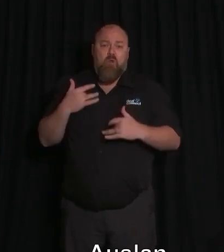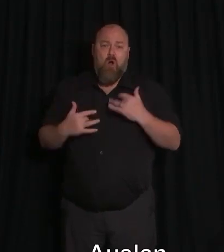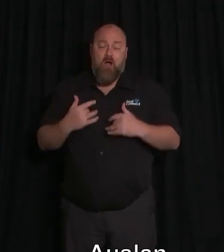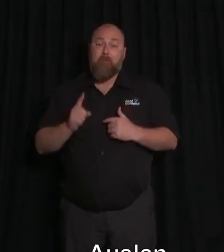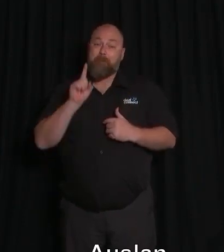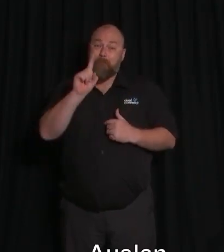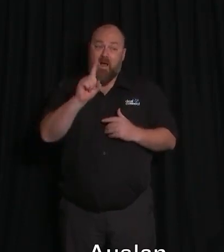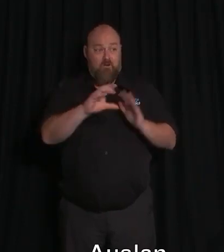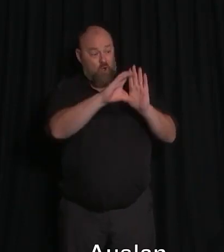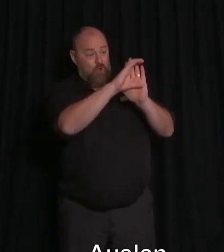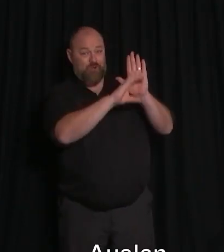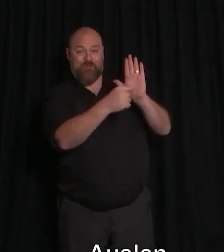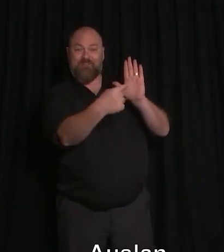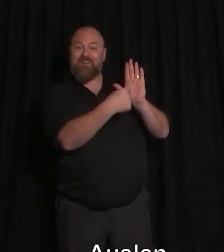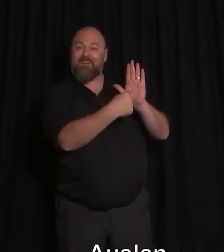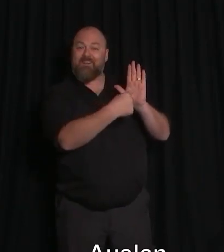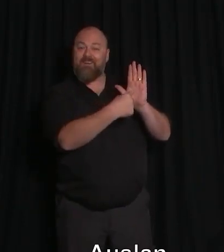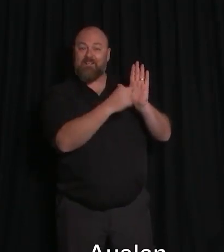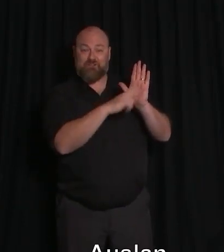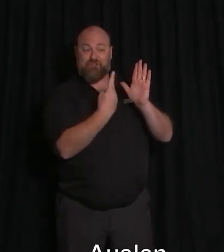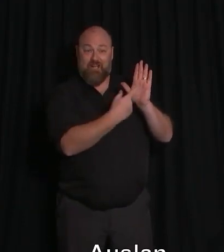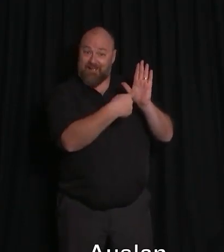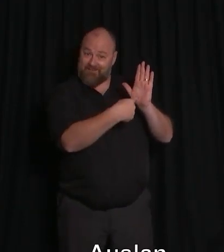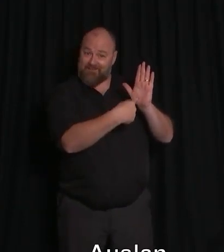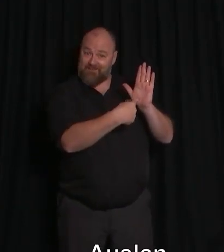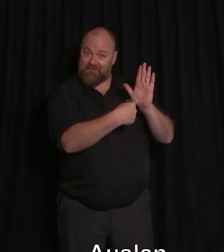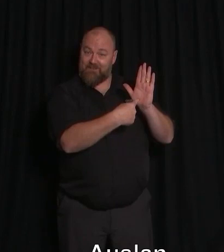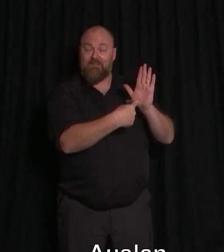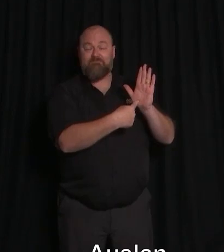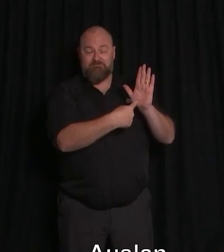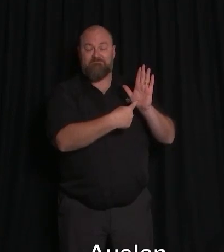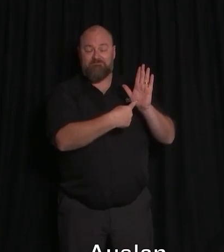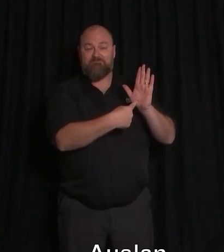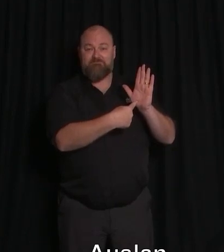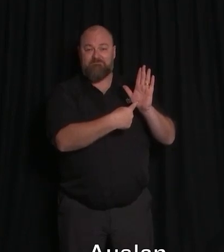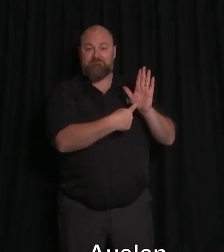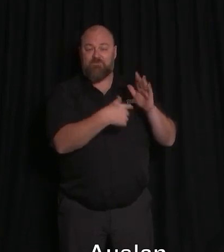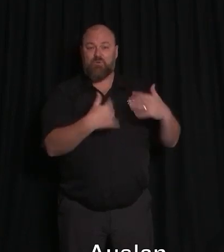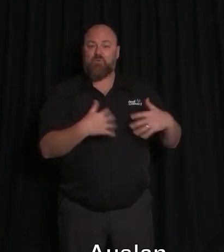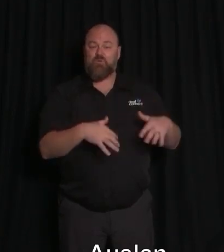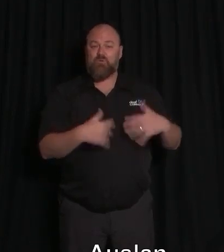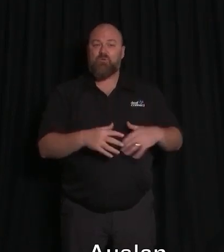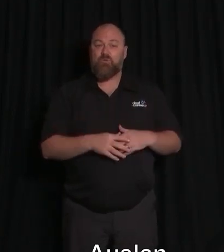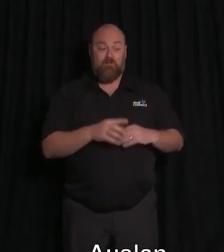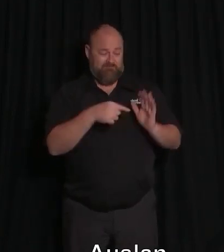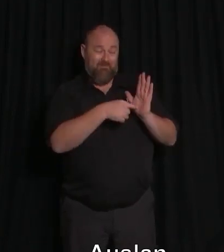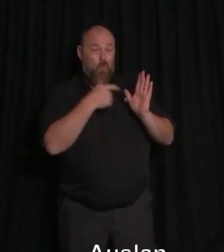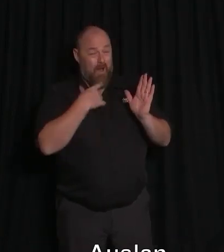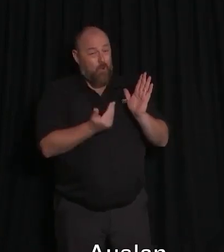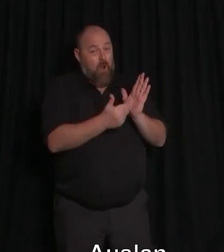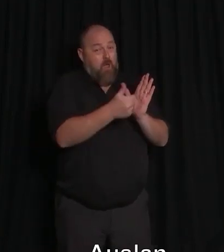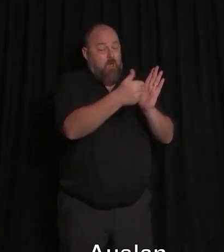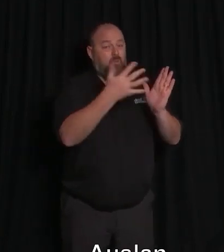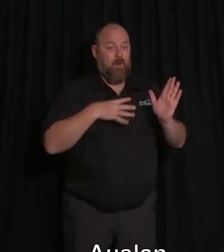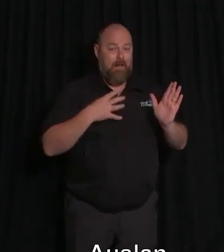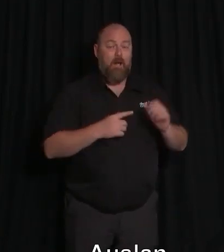constitutional clause has changed the debate in Africa without any doubt, and we need to change it more. Simon